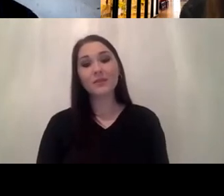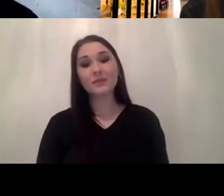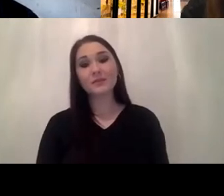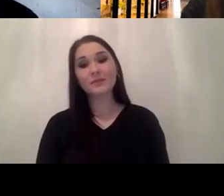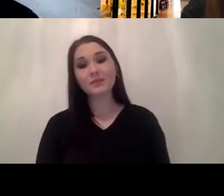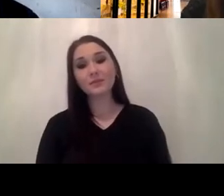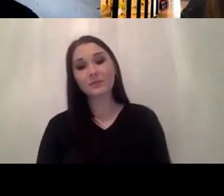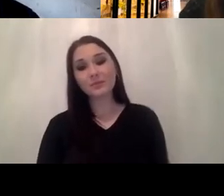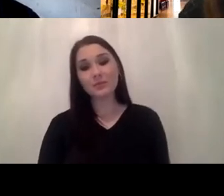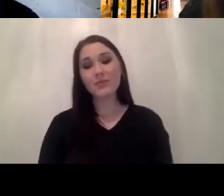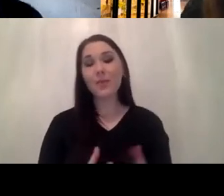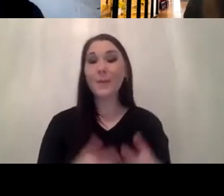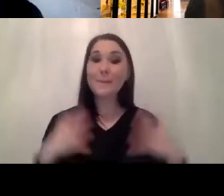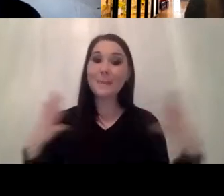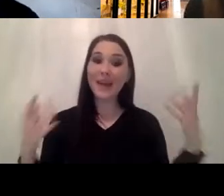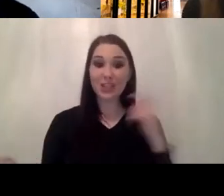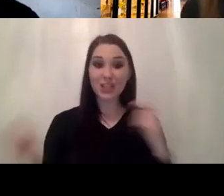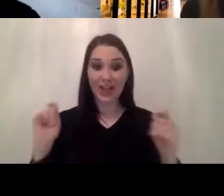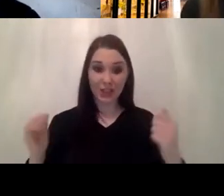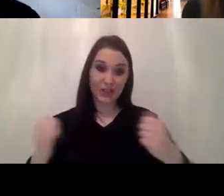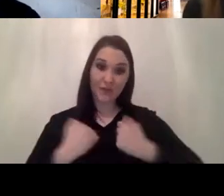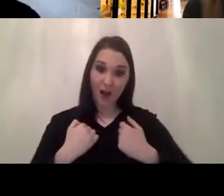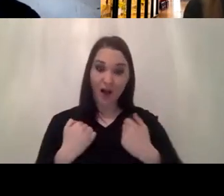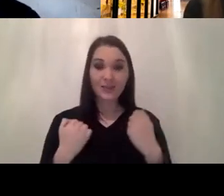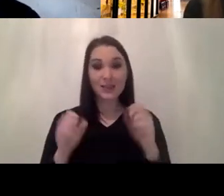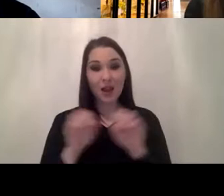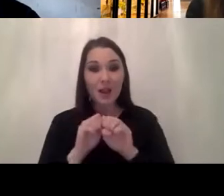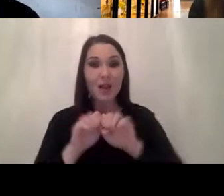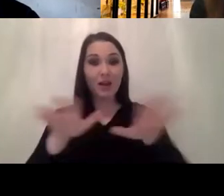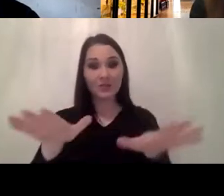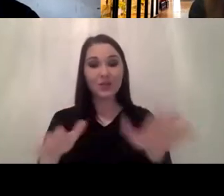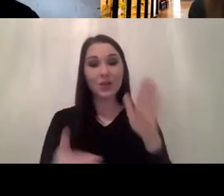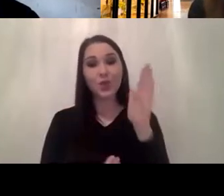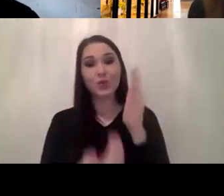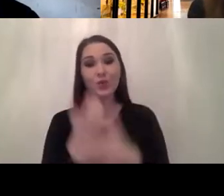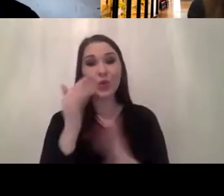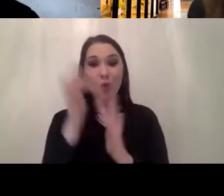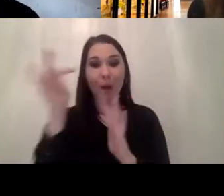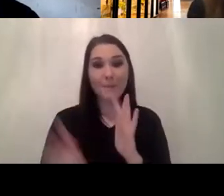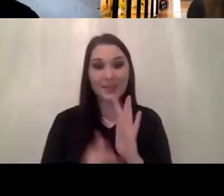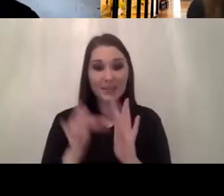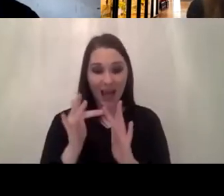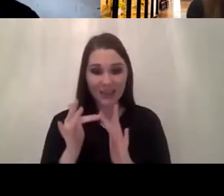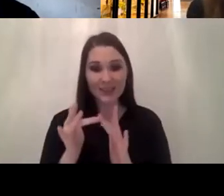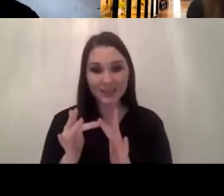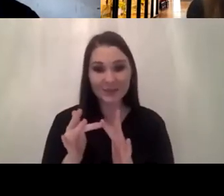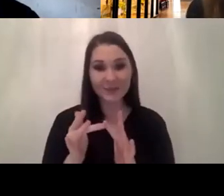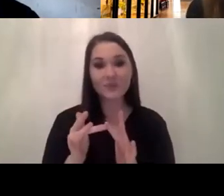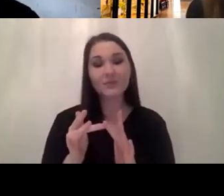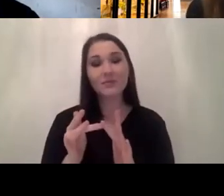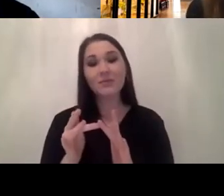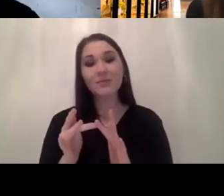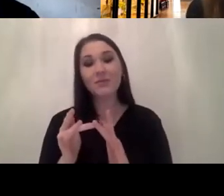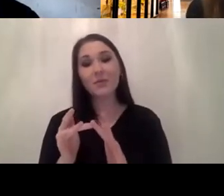big changes. We actually launched our new juicen.co.uk website. We've got